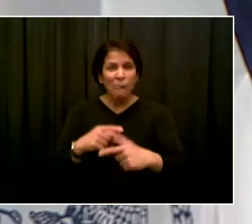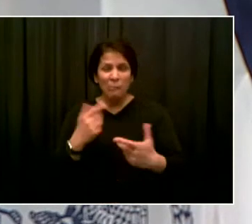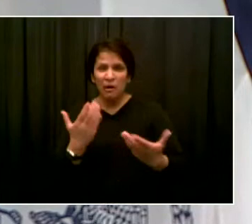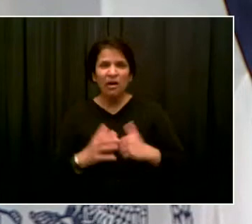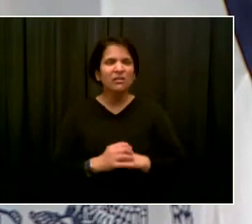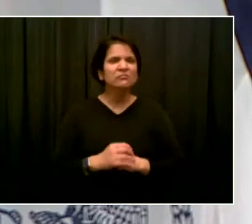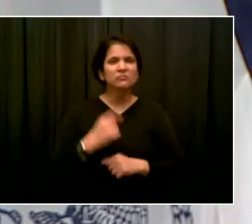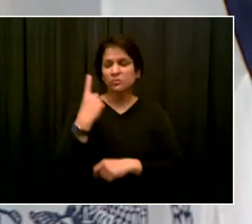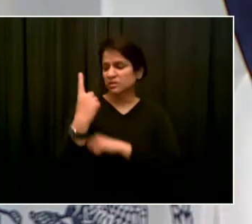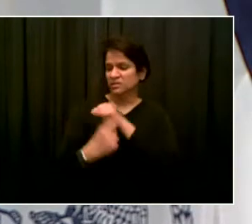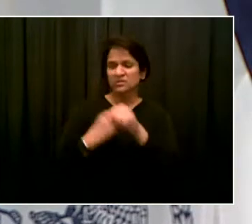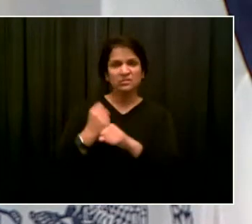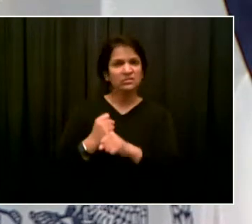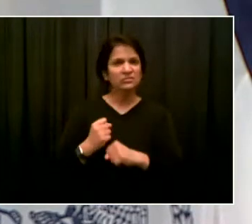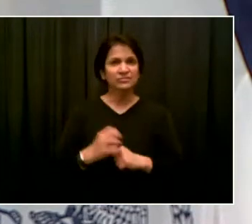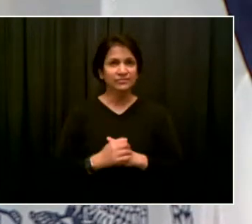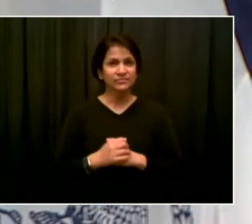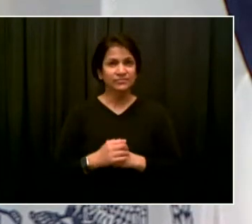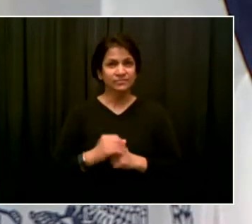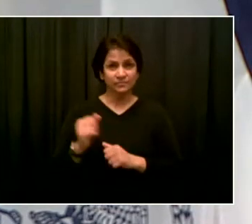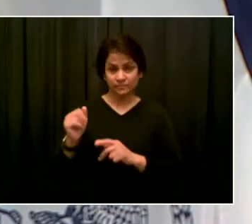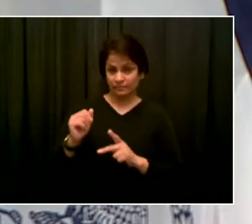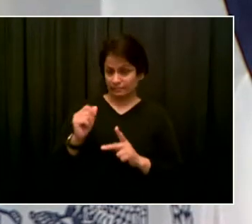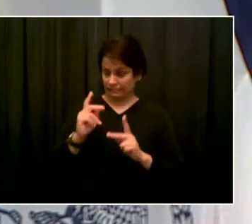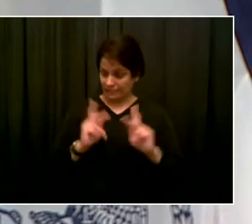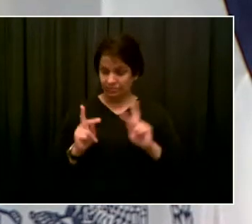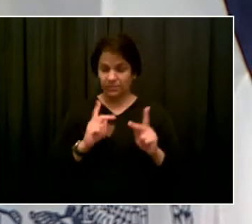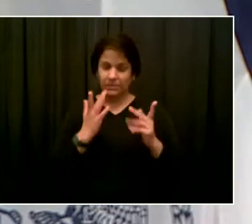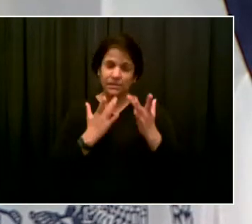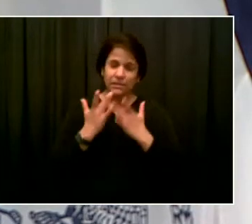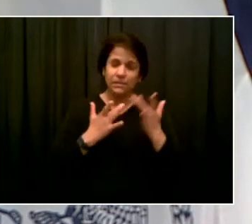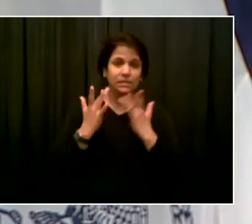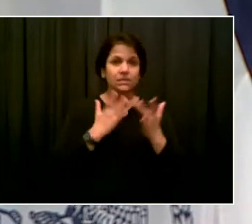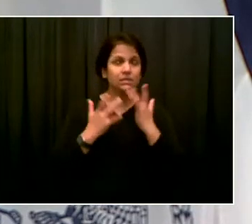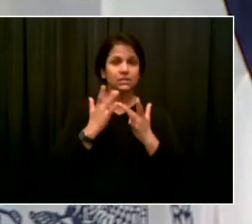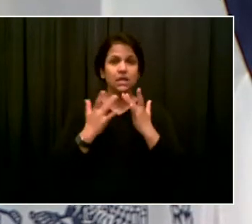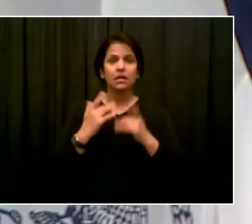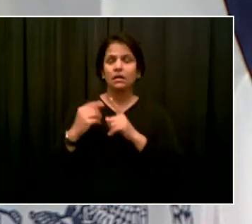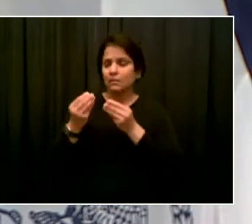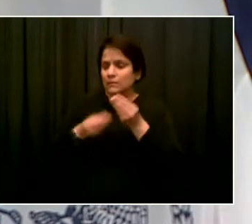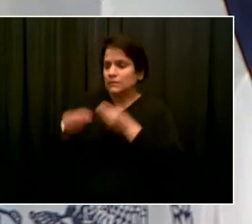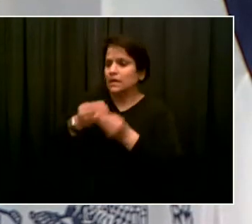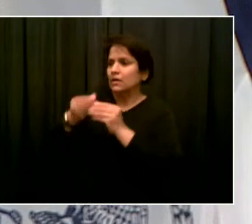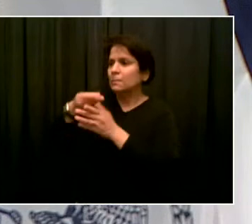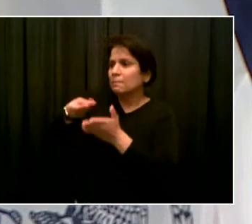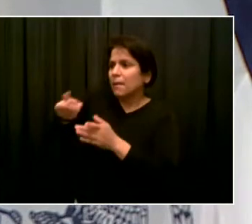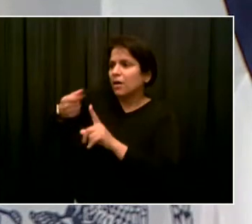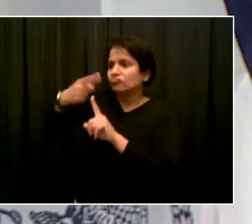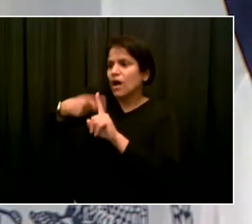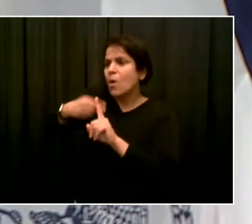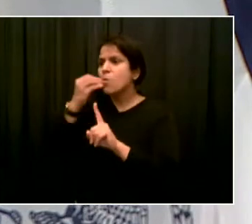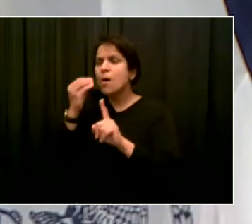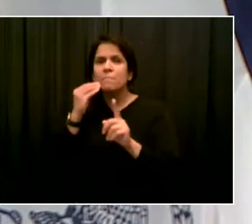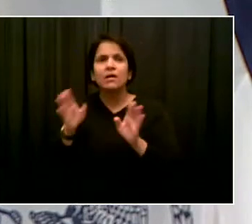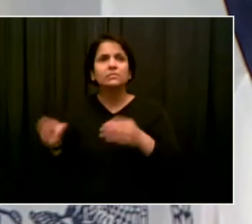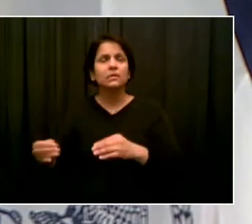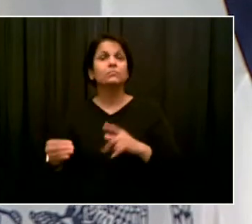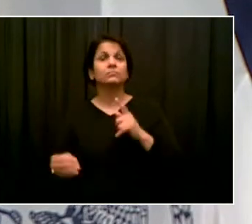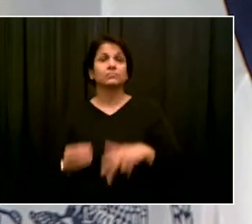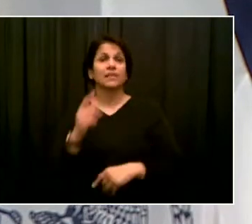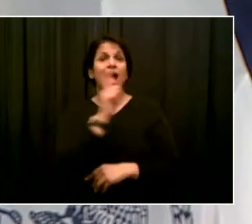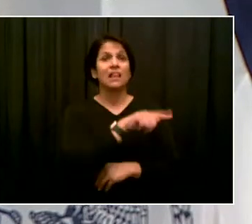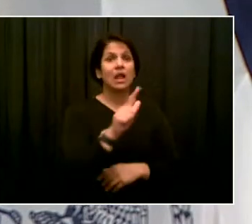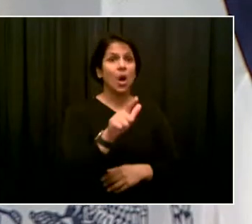and then the landlords, they also need to pay their mortgage. Is city thinking